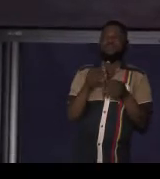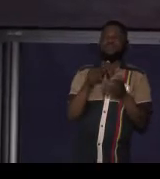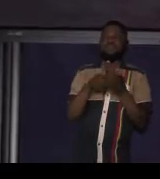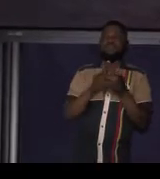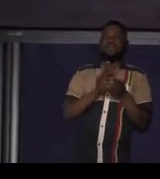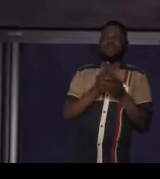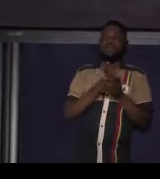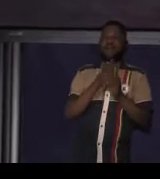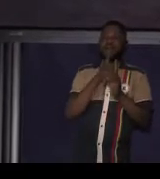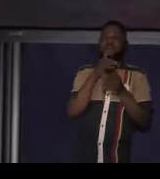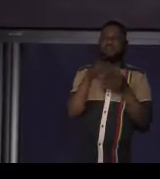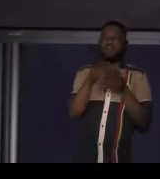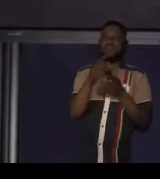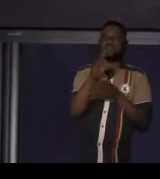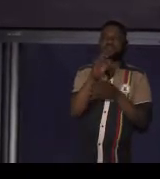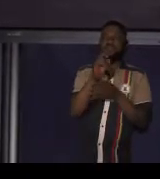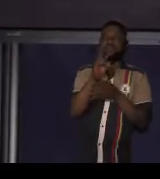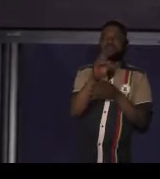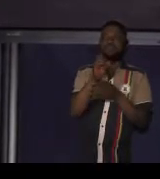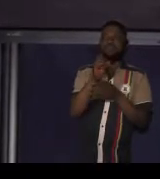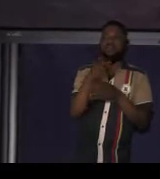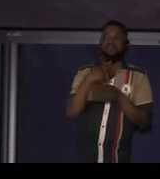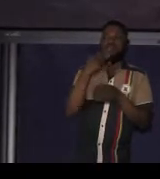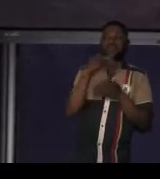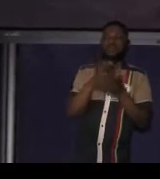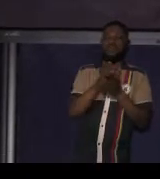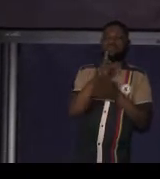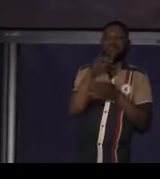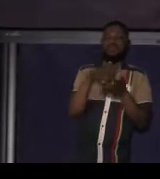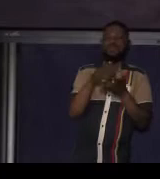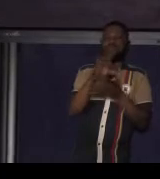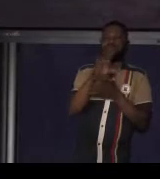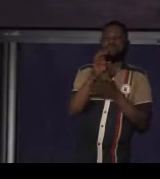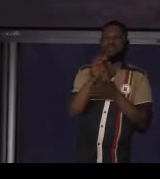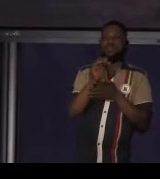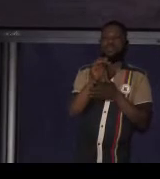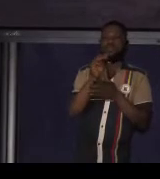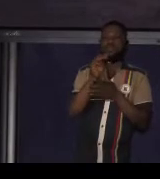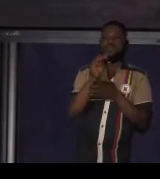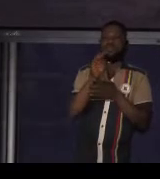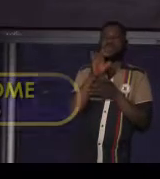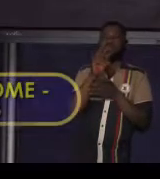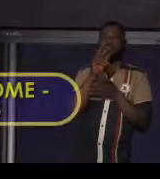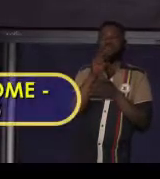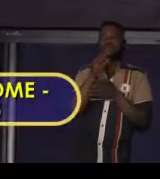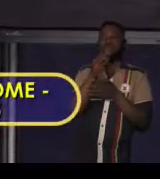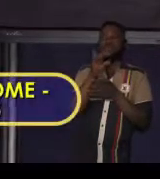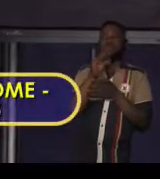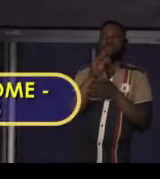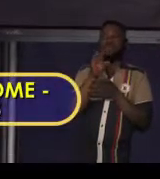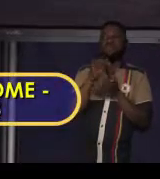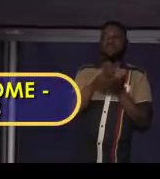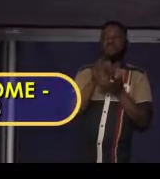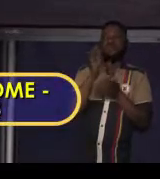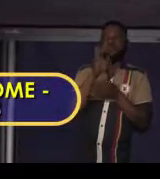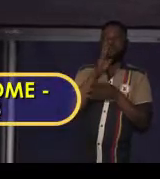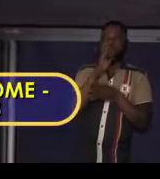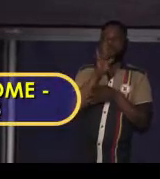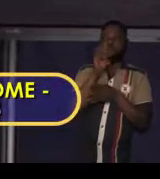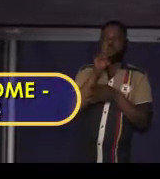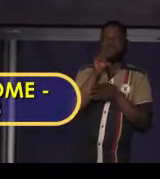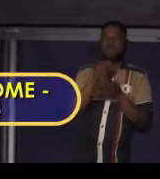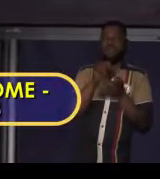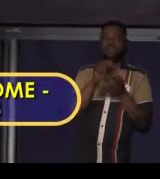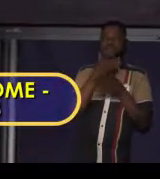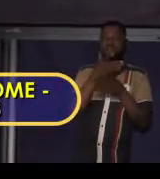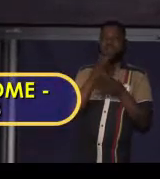18,000. Now, we have to give this our answer in liters. So, we know that 1,000 centimeter cubes is